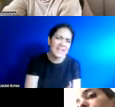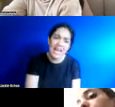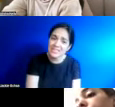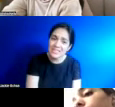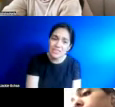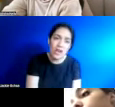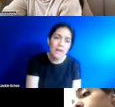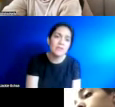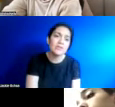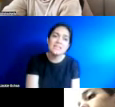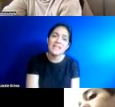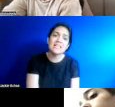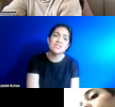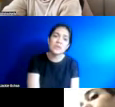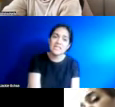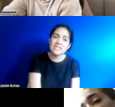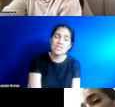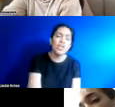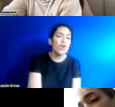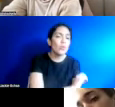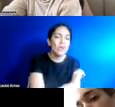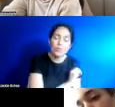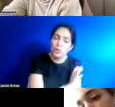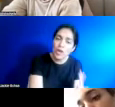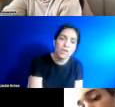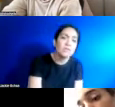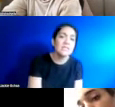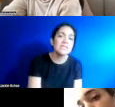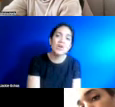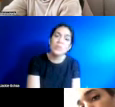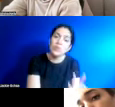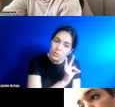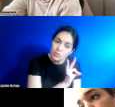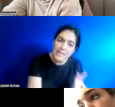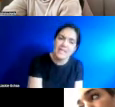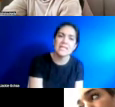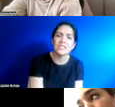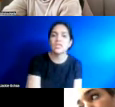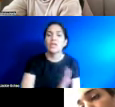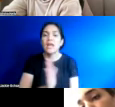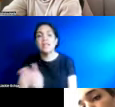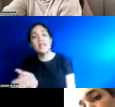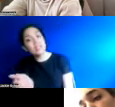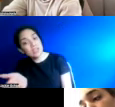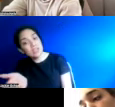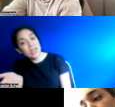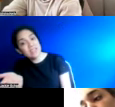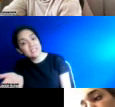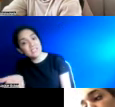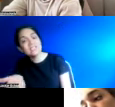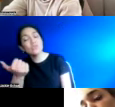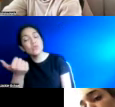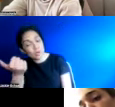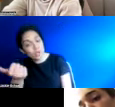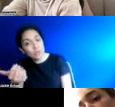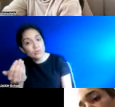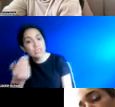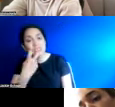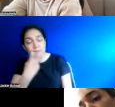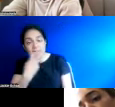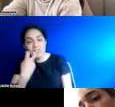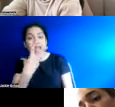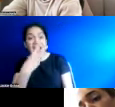yes, like Alexander Graham Bell did and his organization, we will not use ASL, we will use English. And then the NAD is, no, we're going